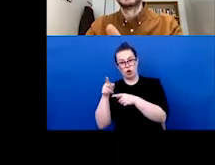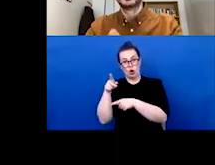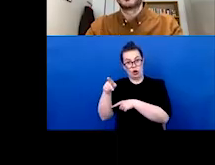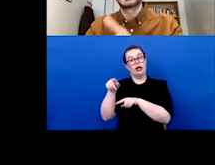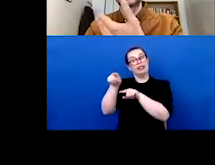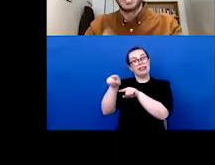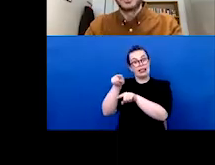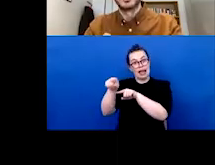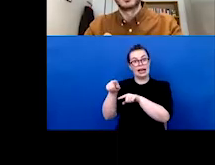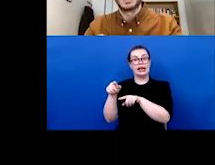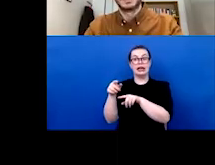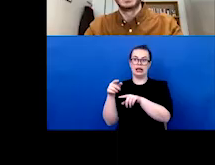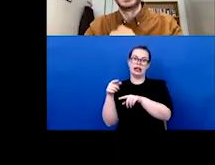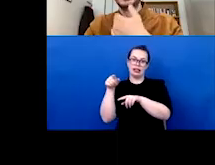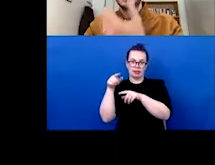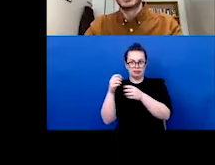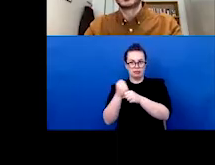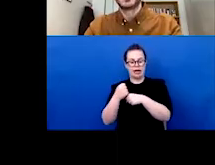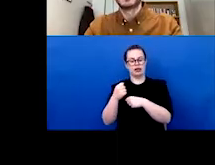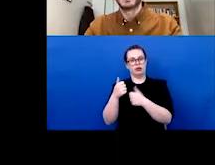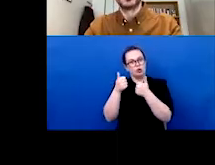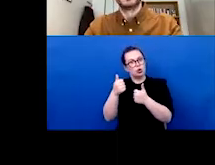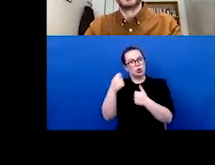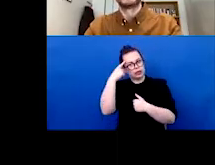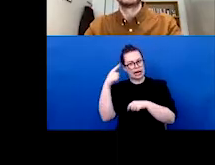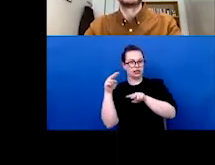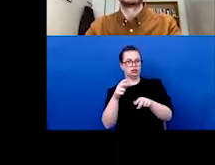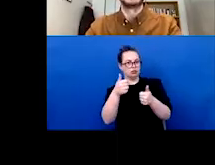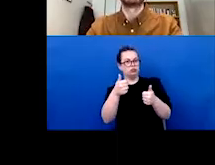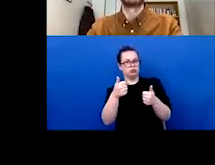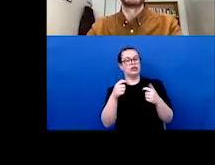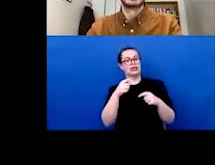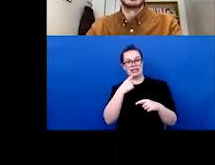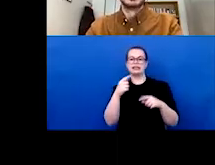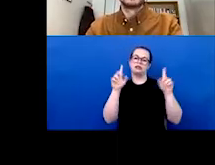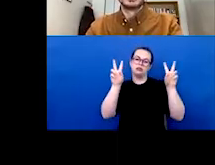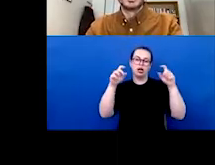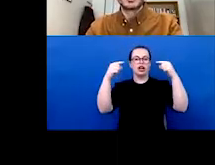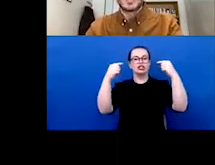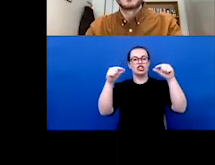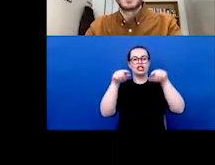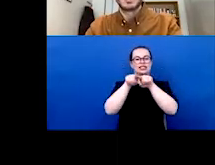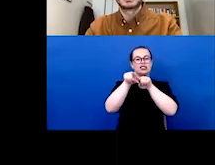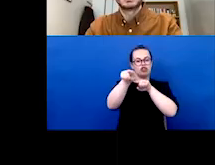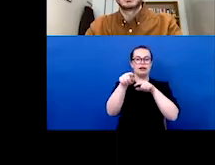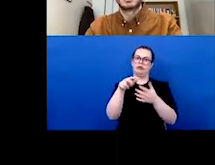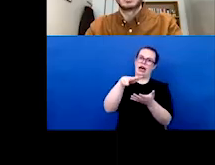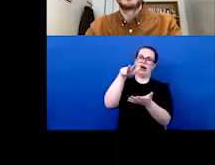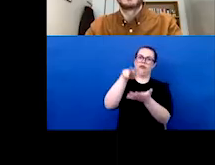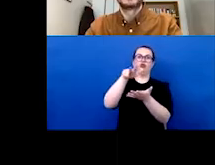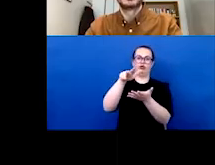makes correct guesses that the G stream approves, so to speak. So in the no attraction